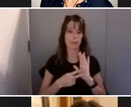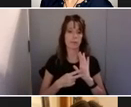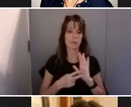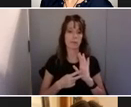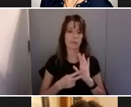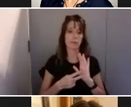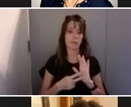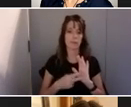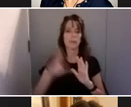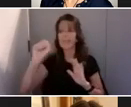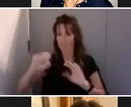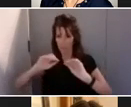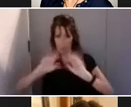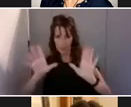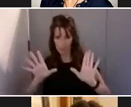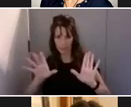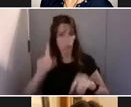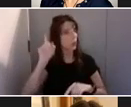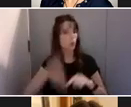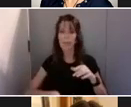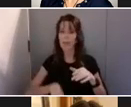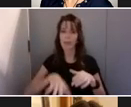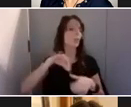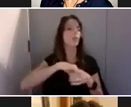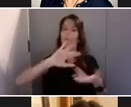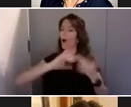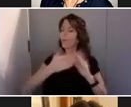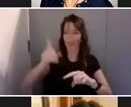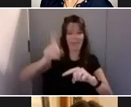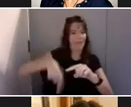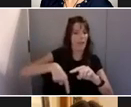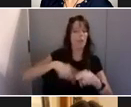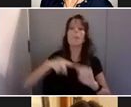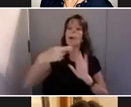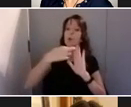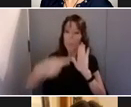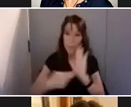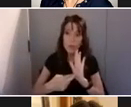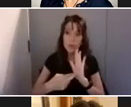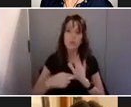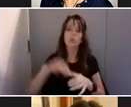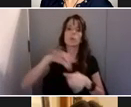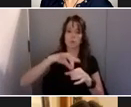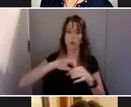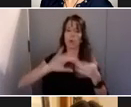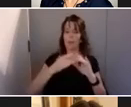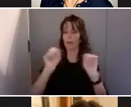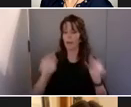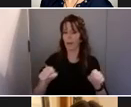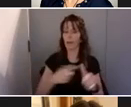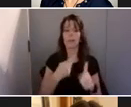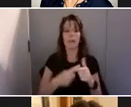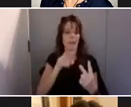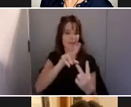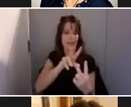yes, to be clear, you can not vote online, but you can register to vote online, and then you